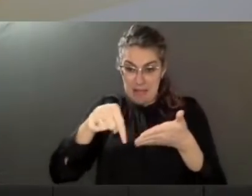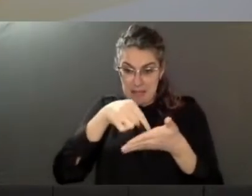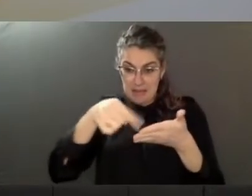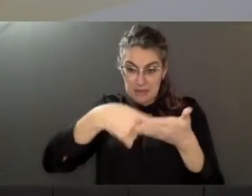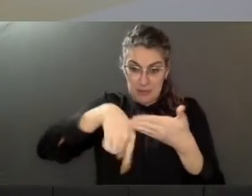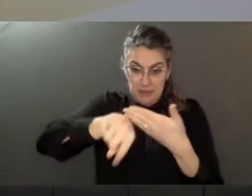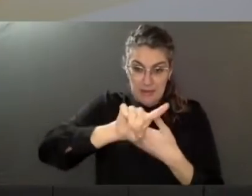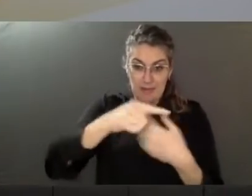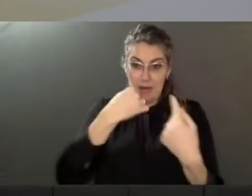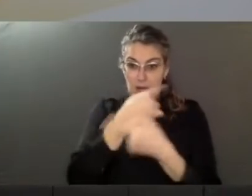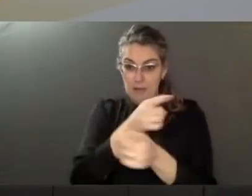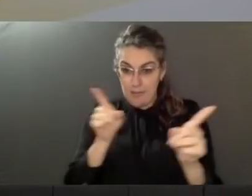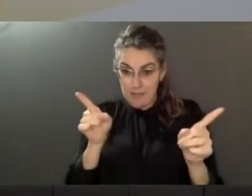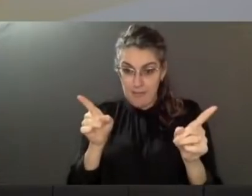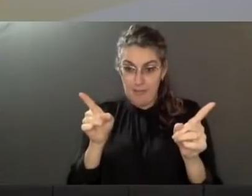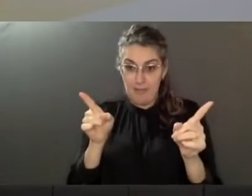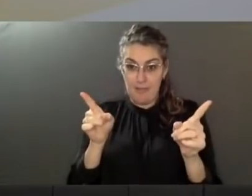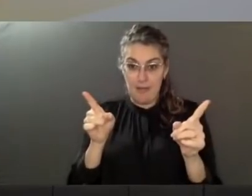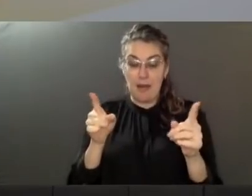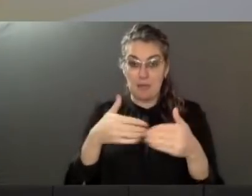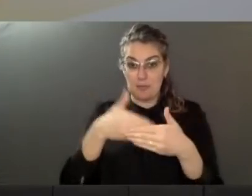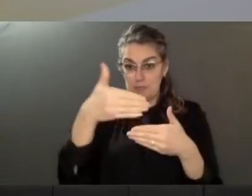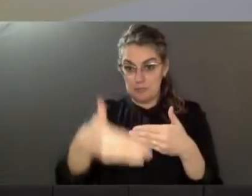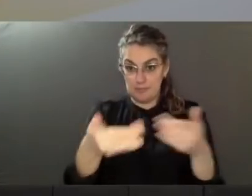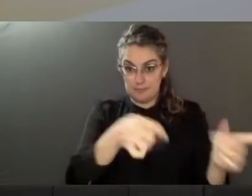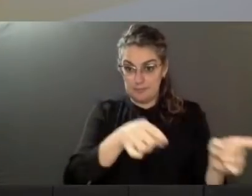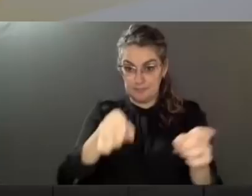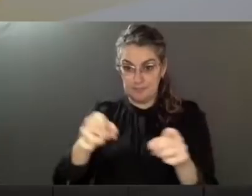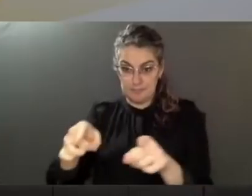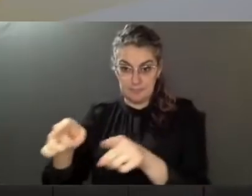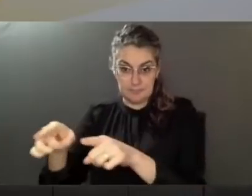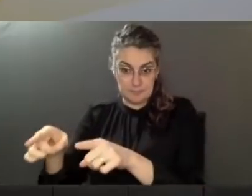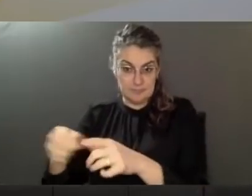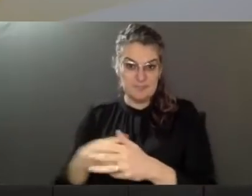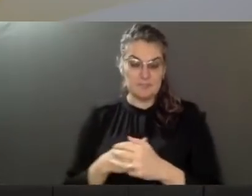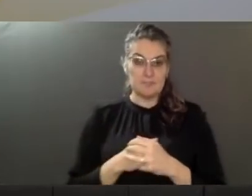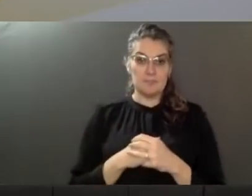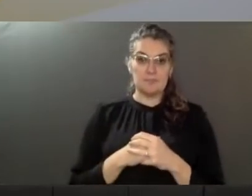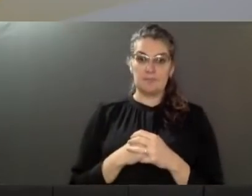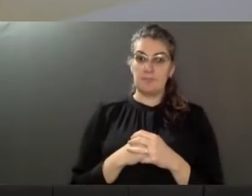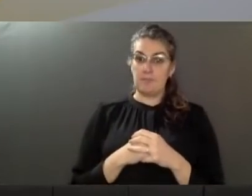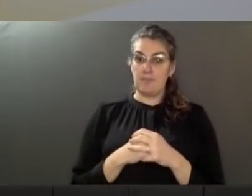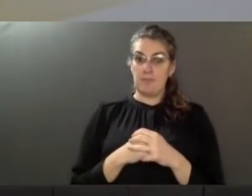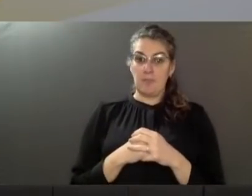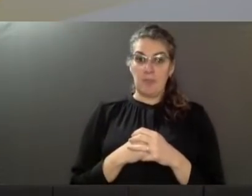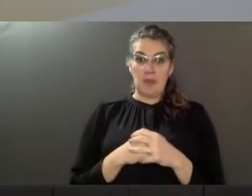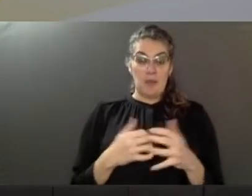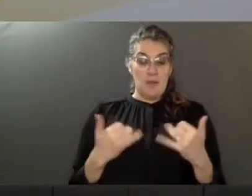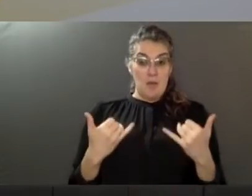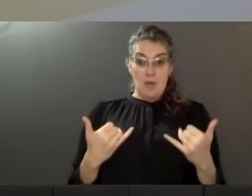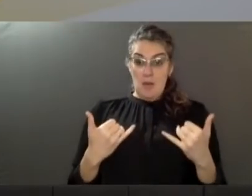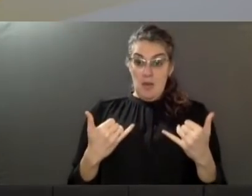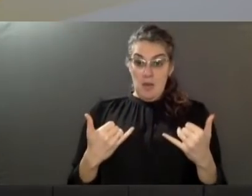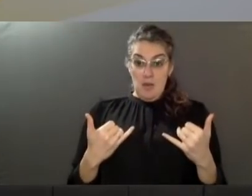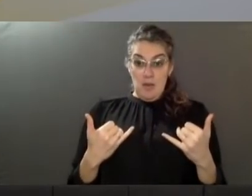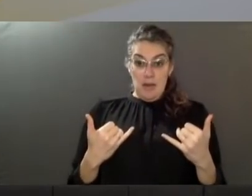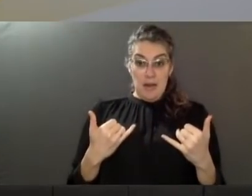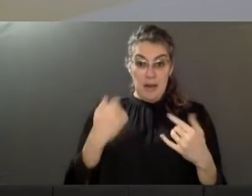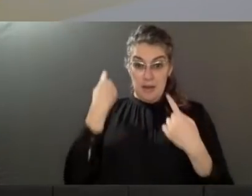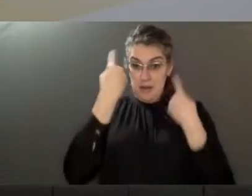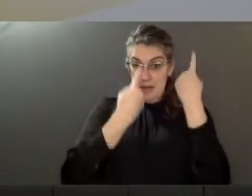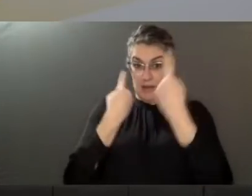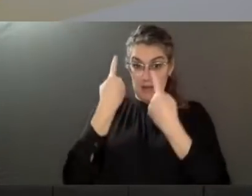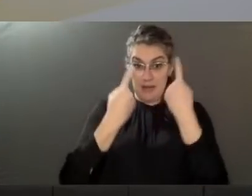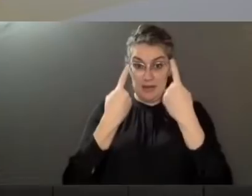Given the context in the region, we do not anticipate reestablishing our participation in the Atlantic bubble